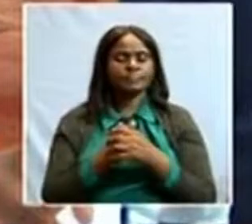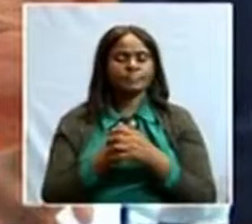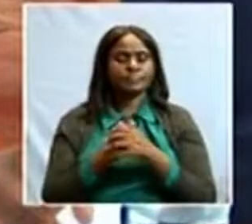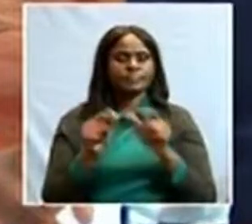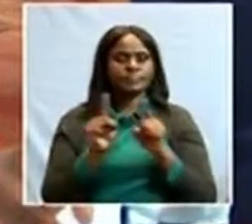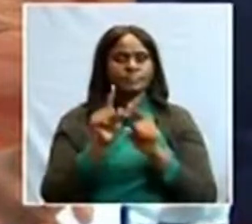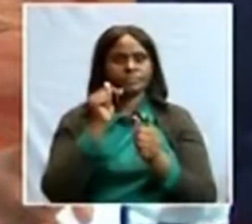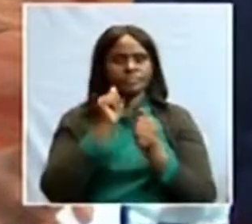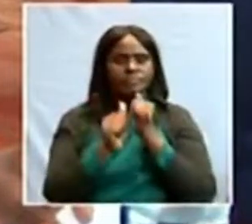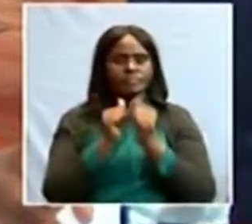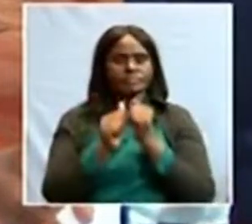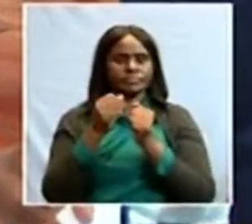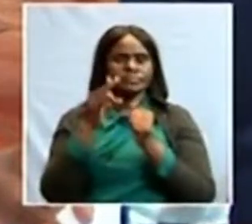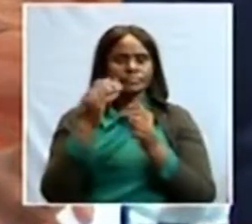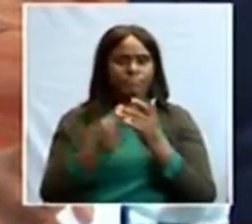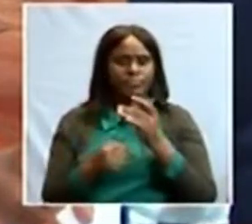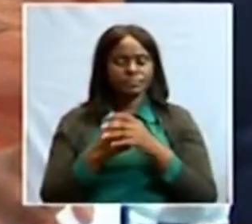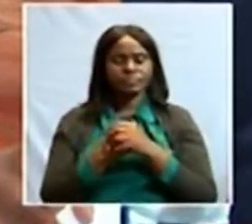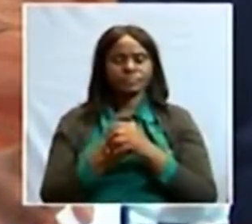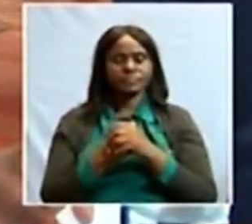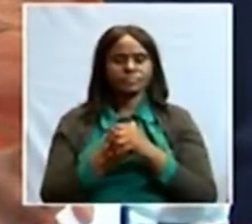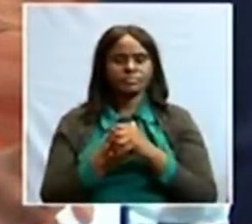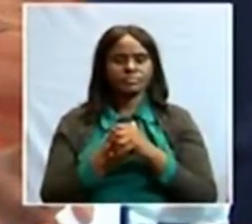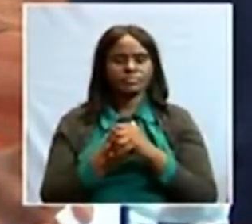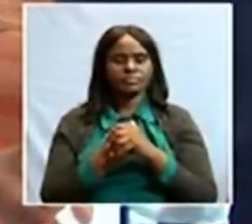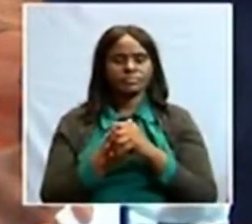due to